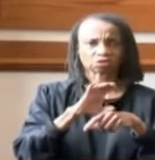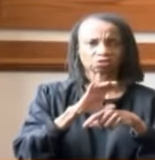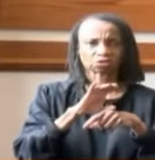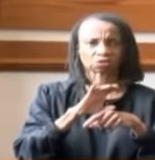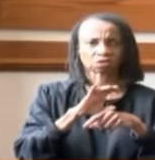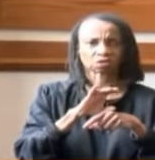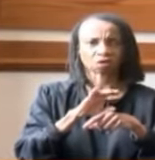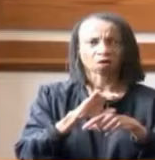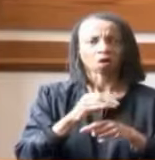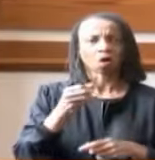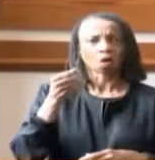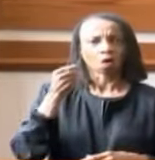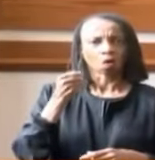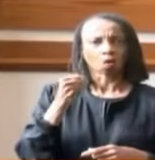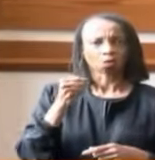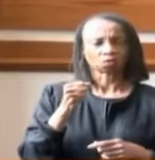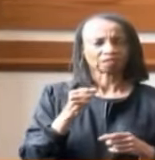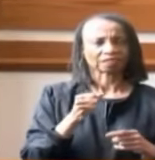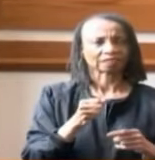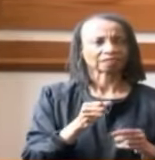holding the book.